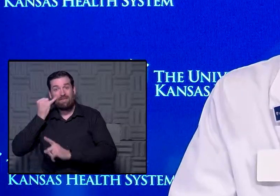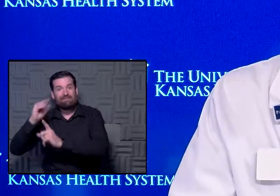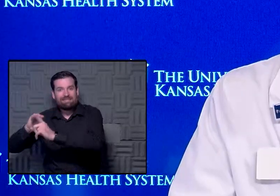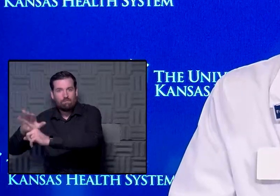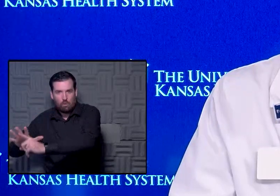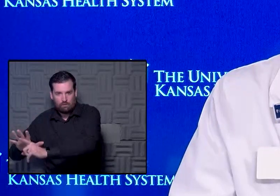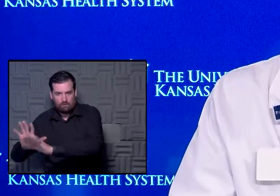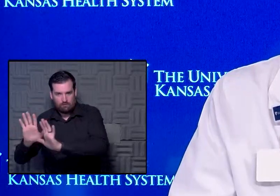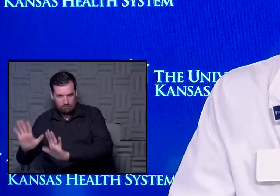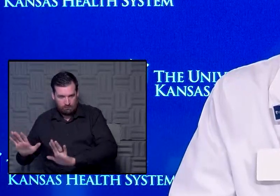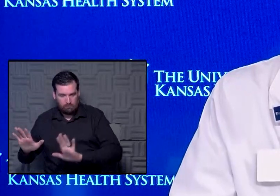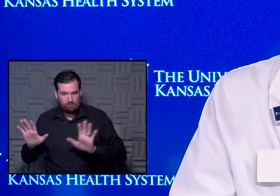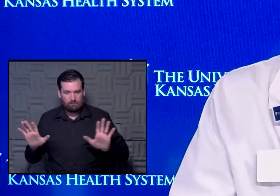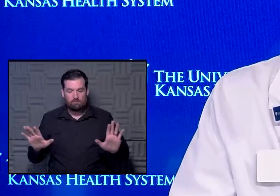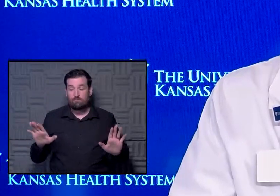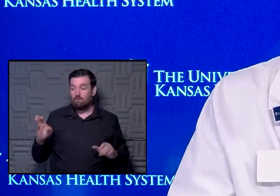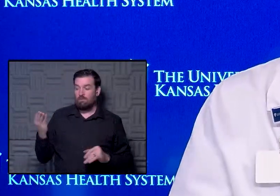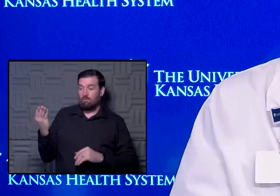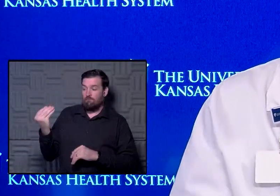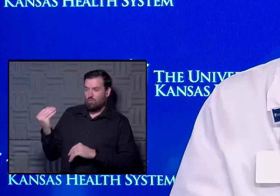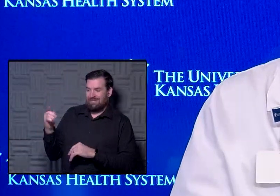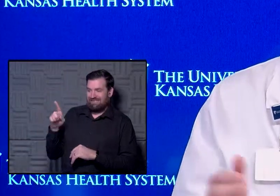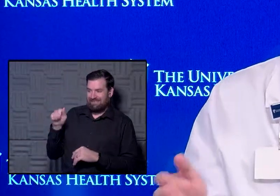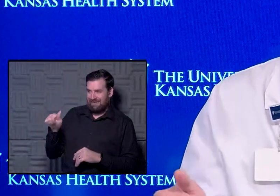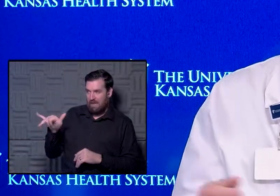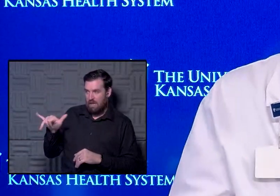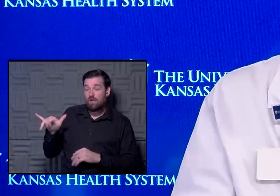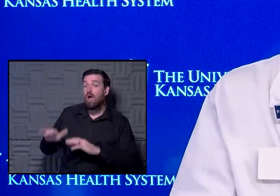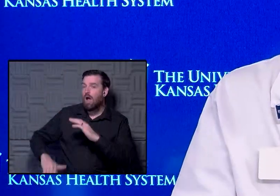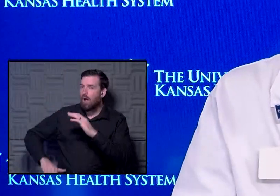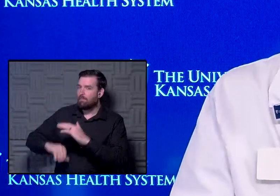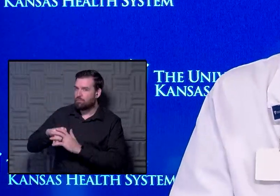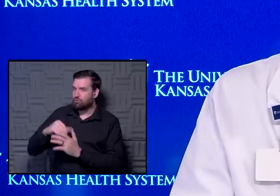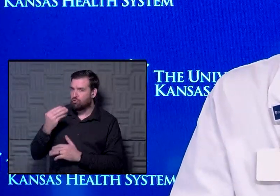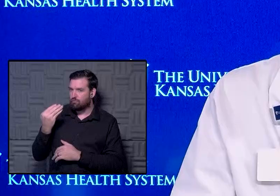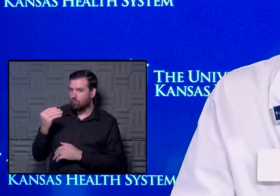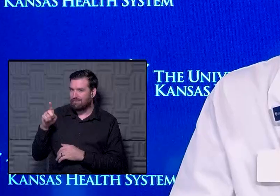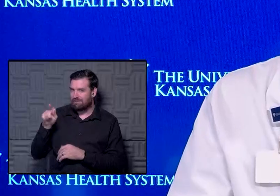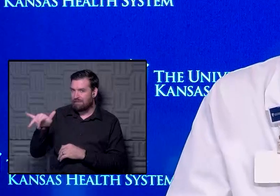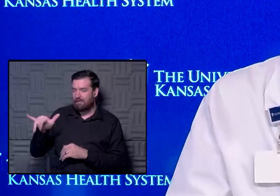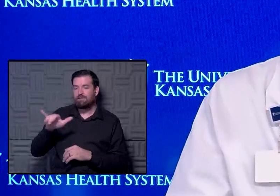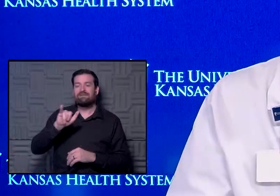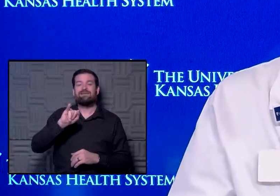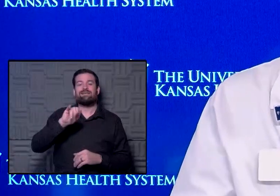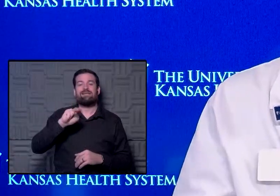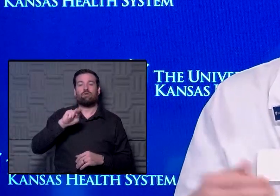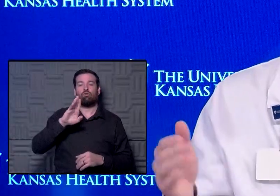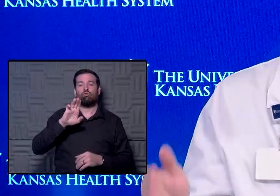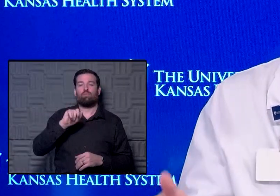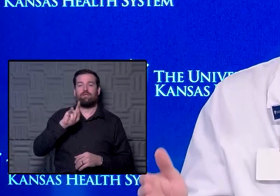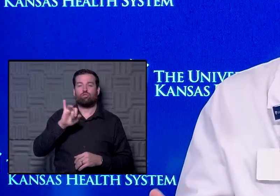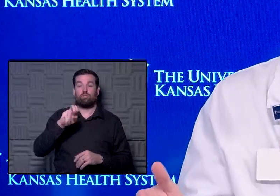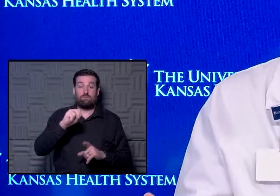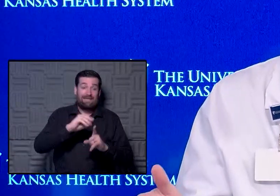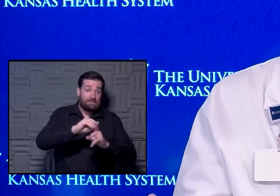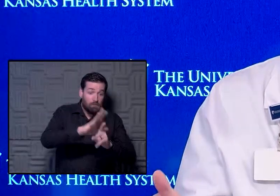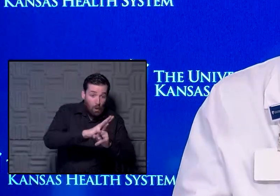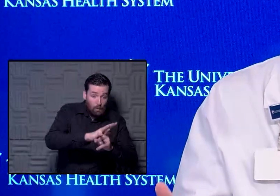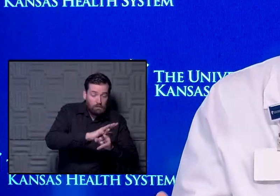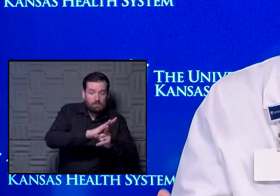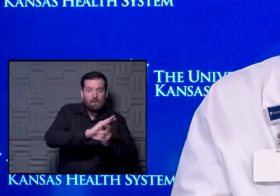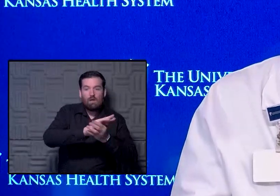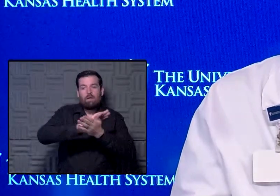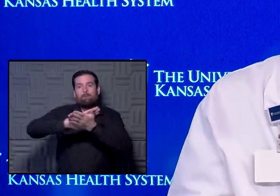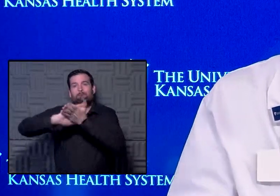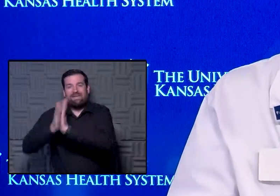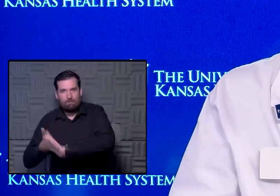exposed. Remember, 14 days is up to 14 days is the incubation period, the amount of time from exposure to when you could